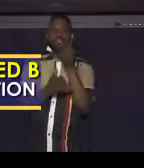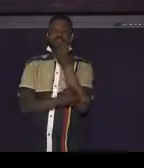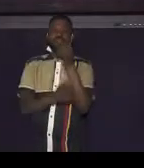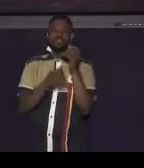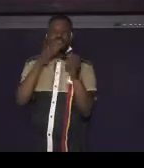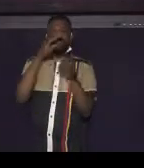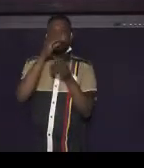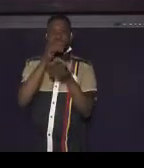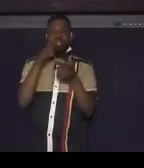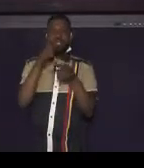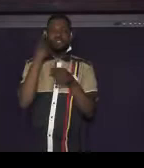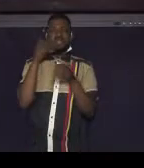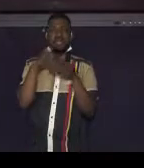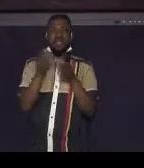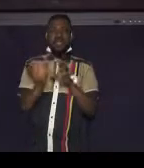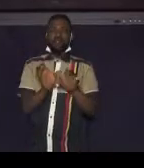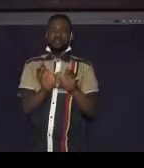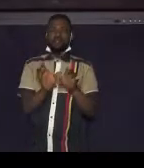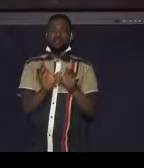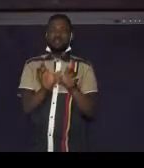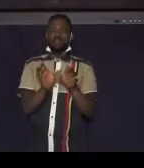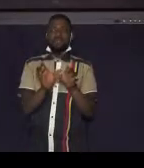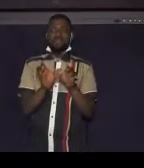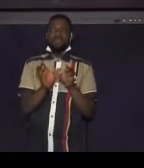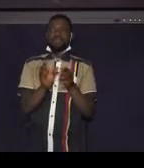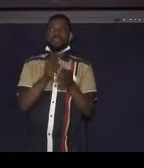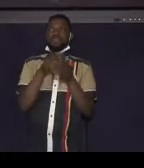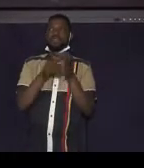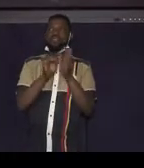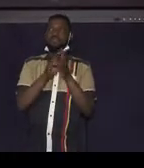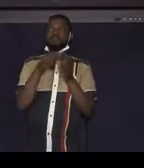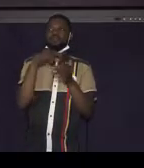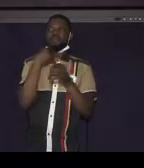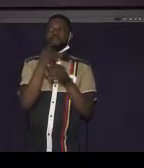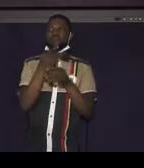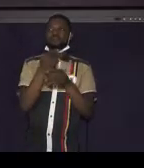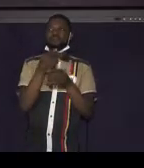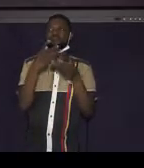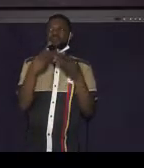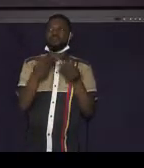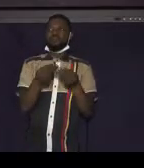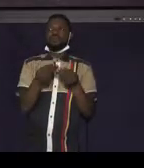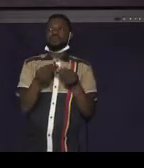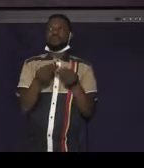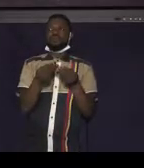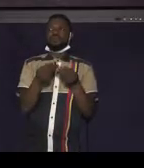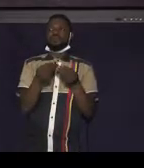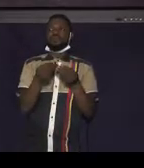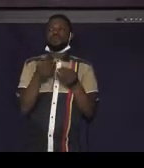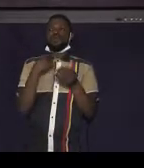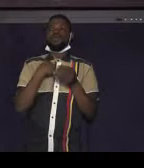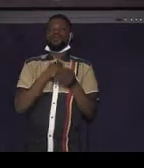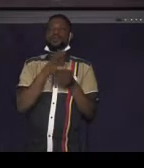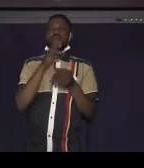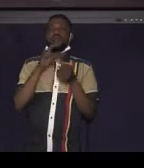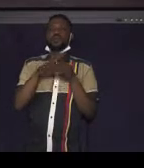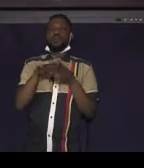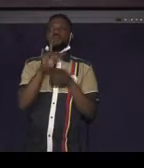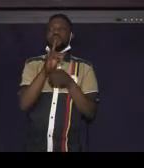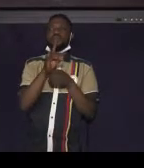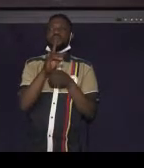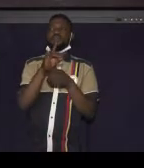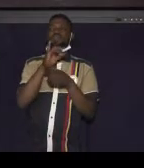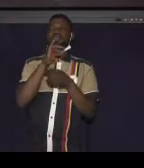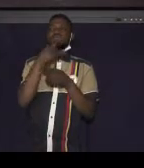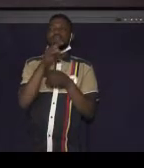see this in action. This example says we should solve this. And that means that we have to find, x is the